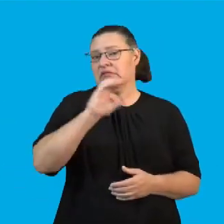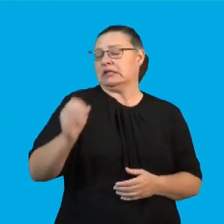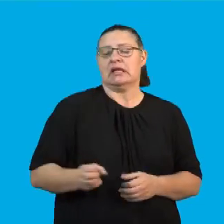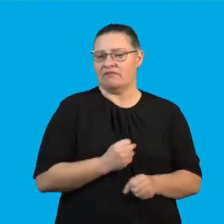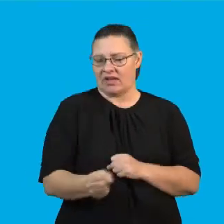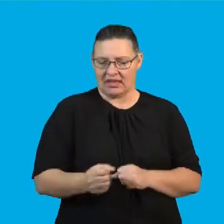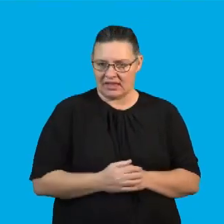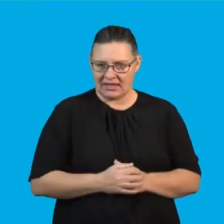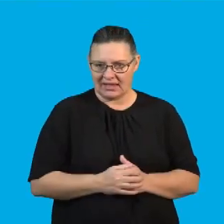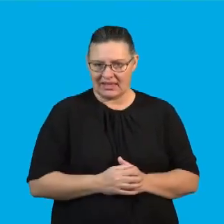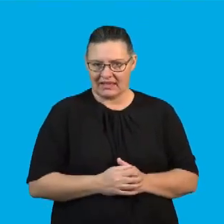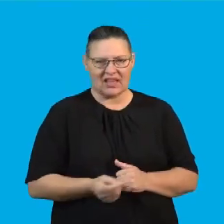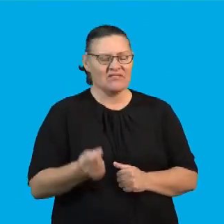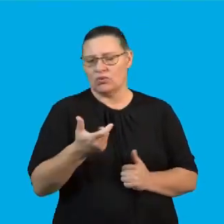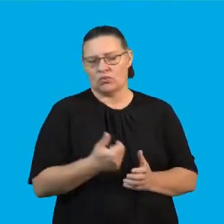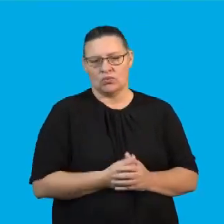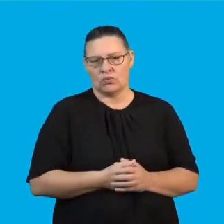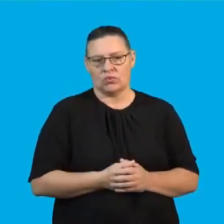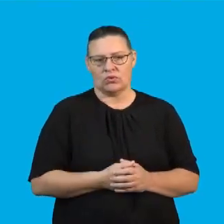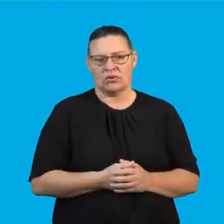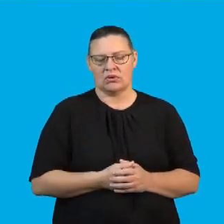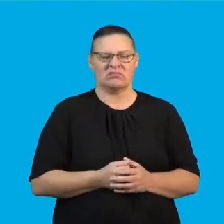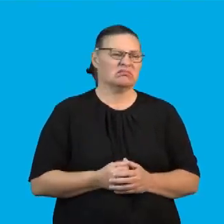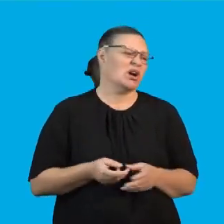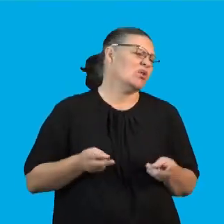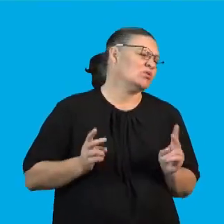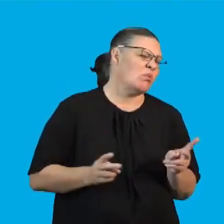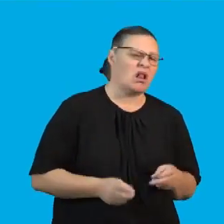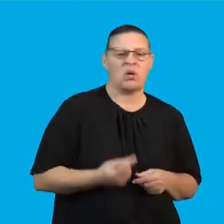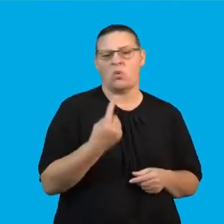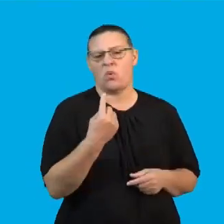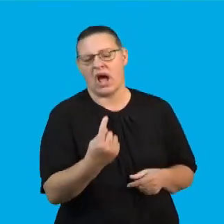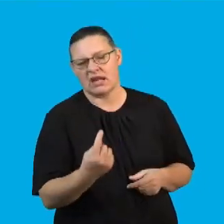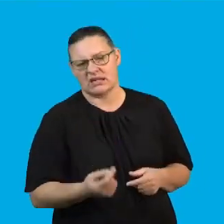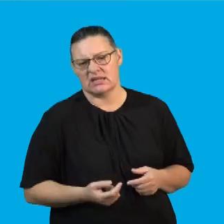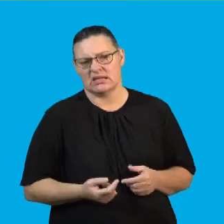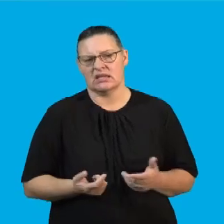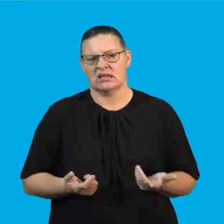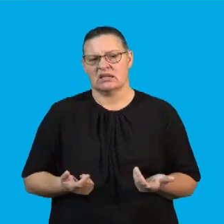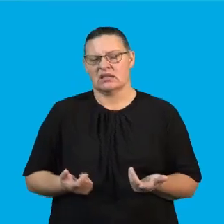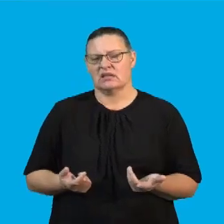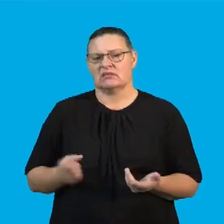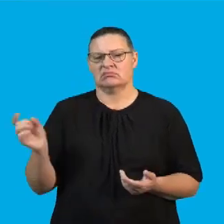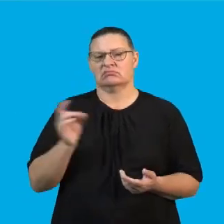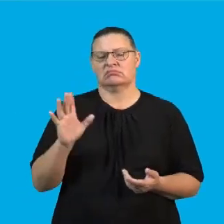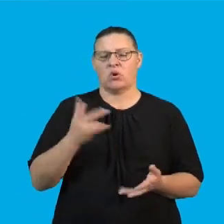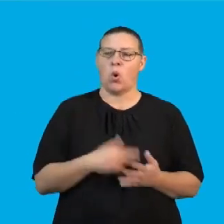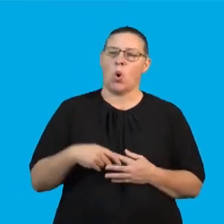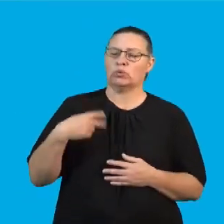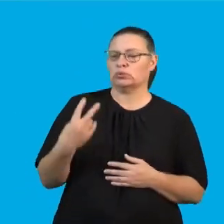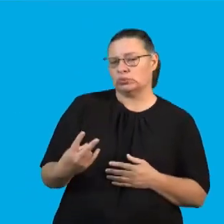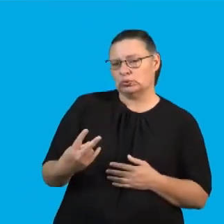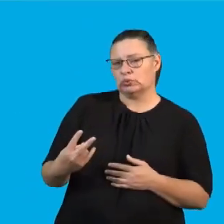or even 50. It's a few. It's normally one child at a